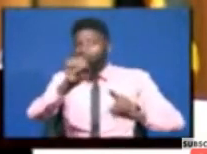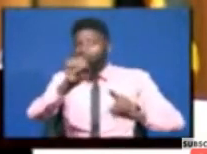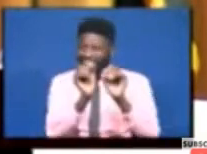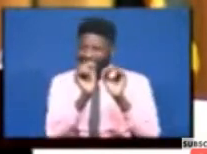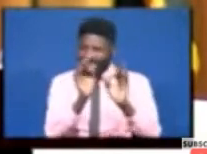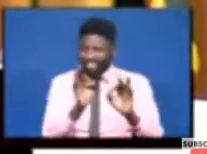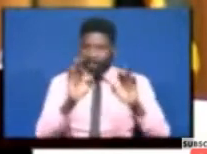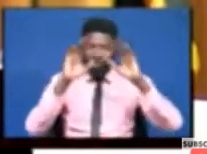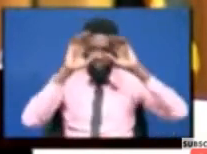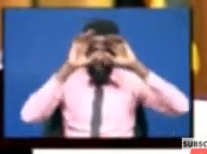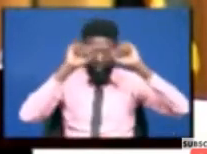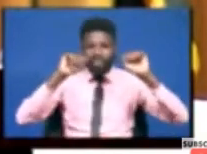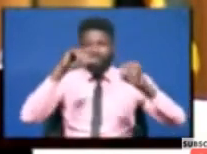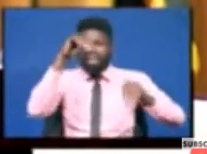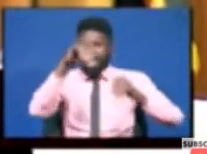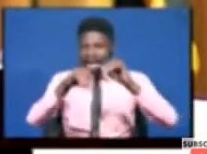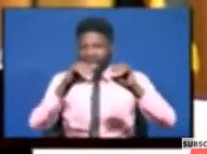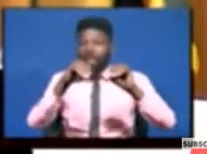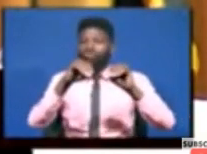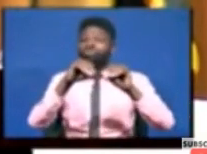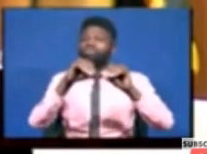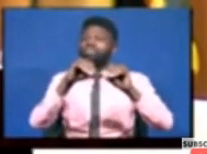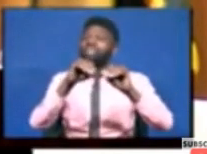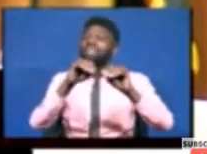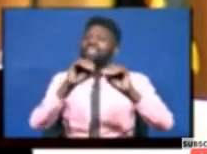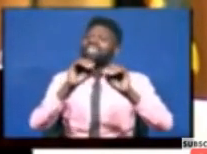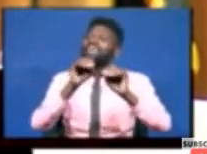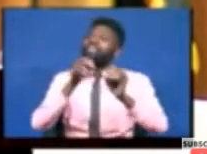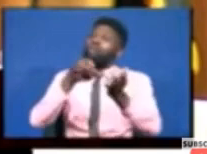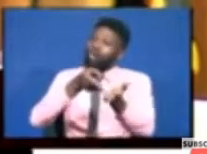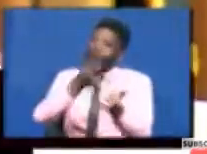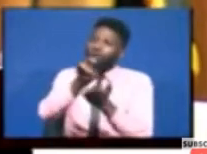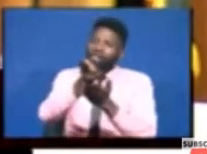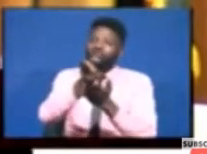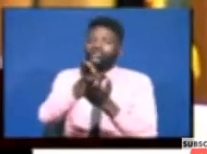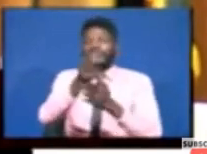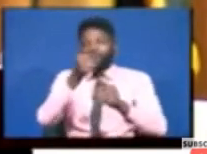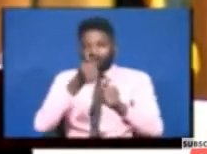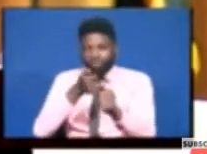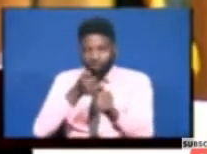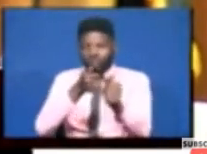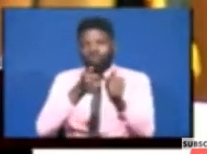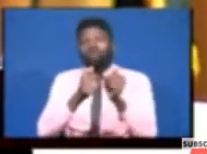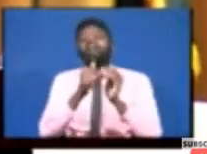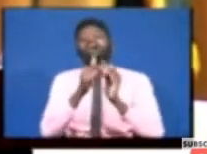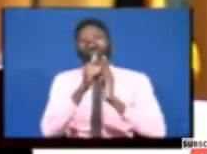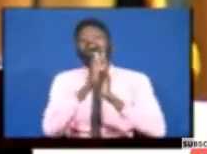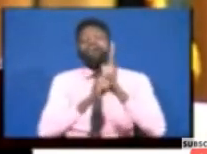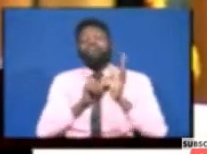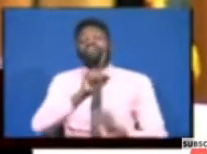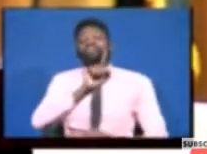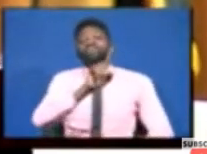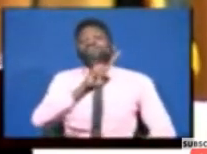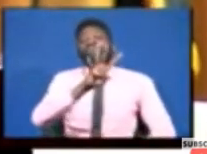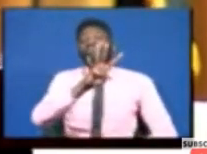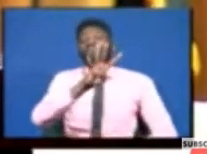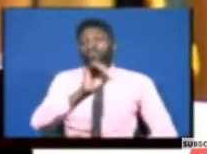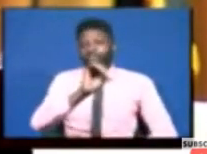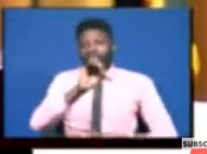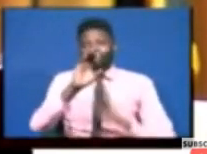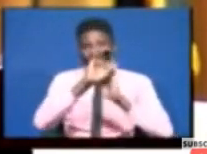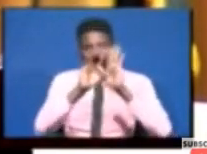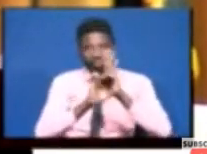presidential election under Article 140 of the Constitution. The reactions following the